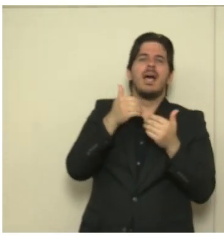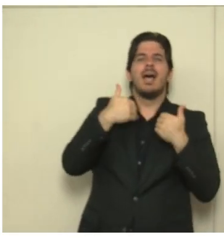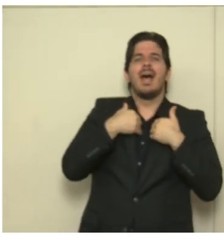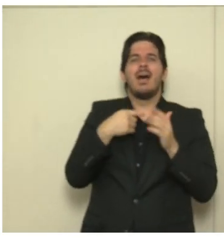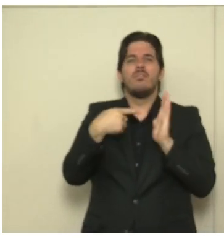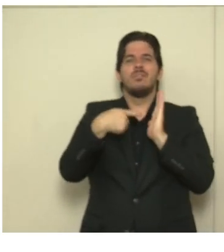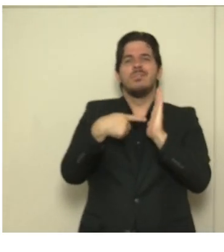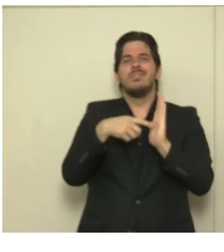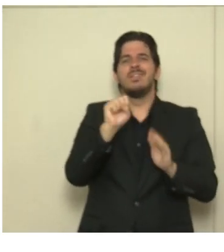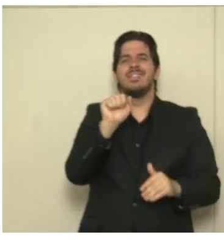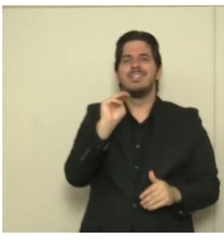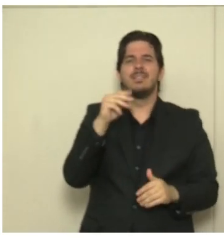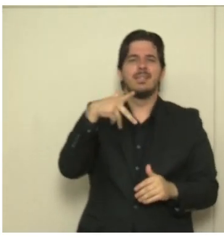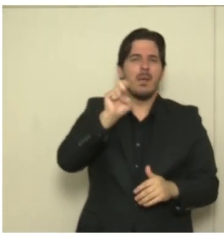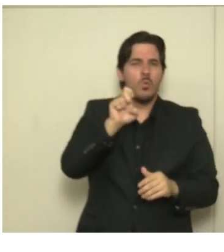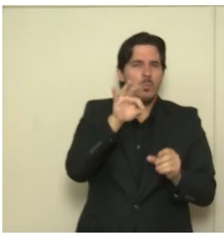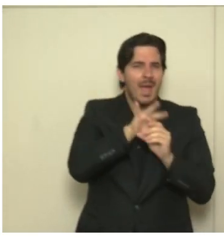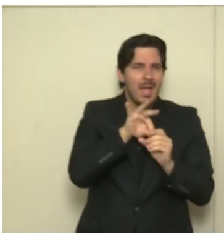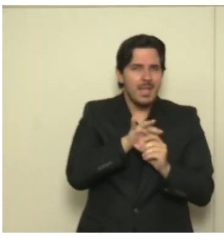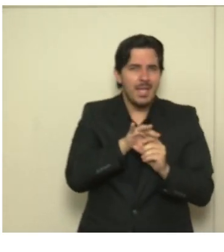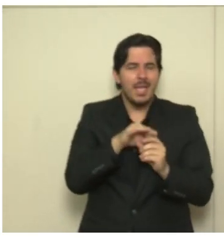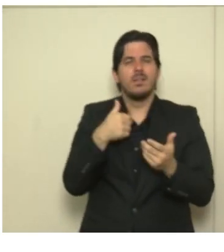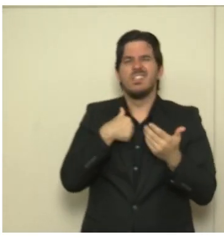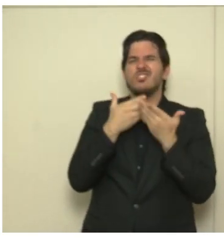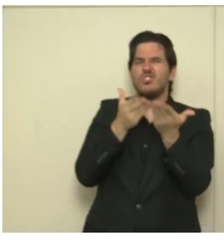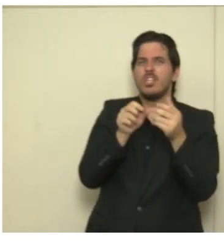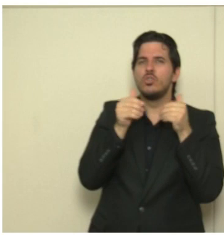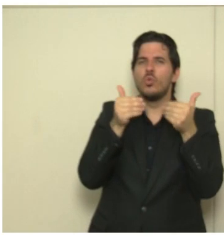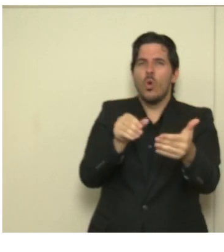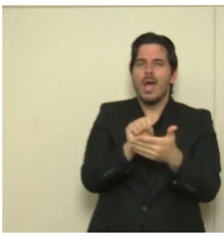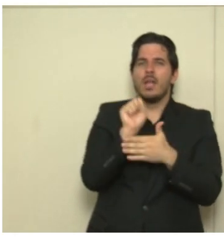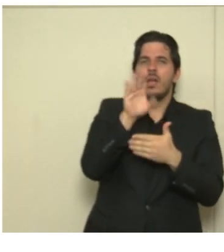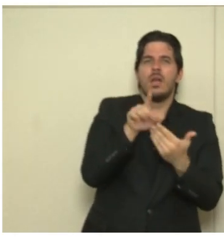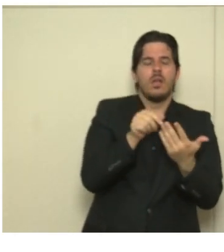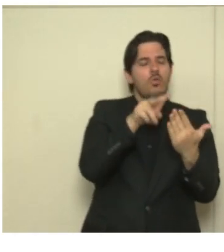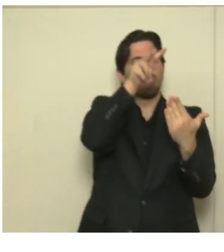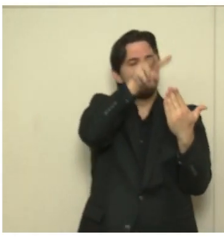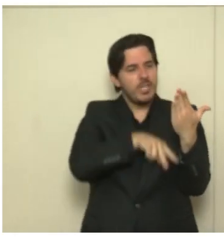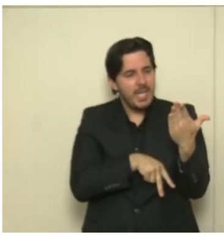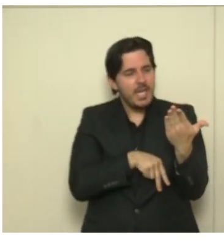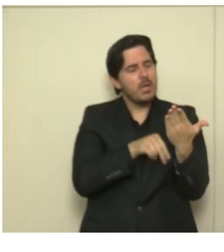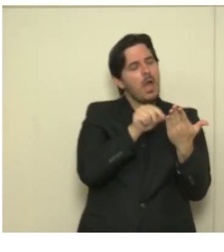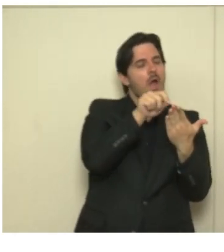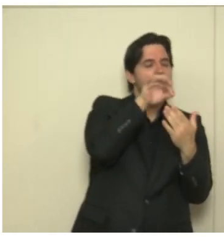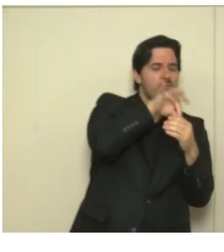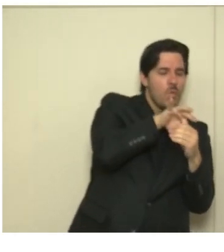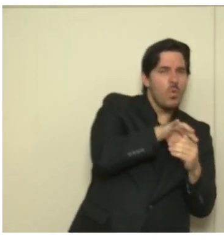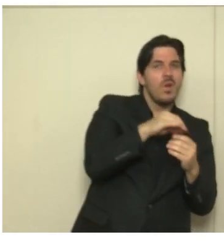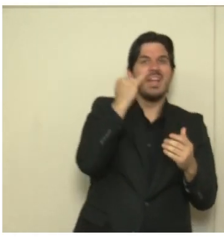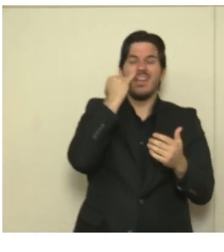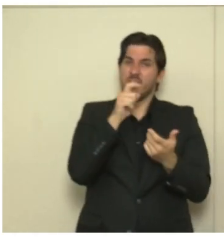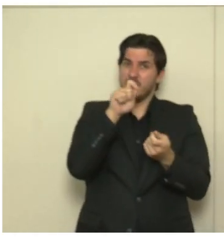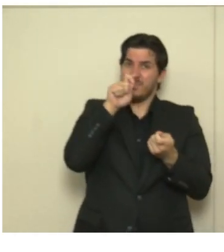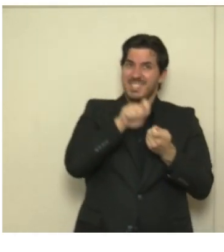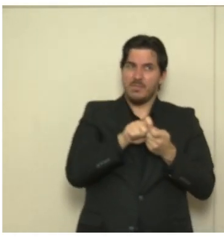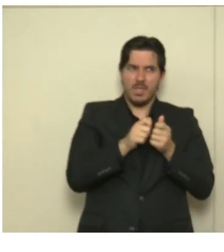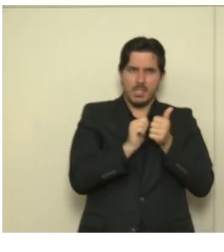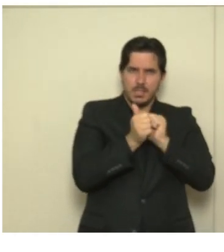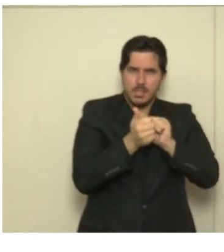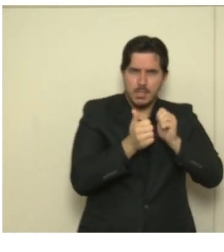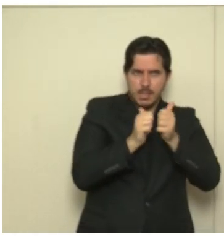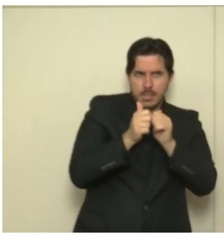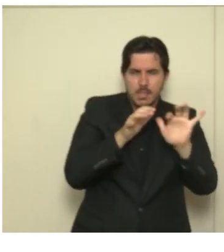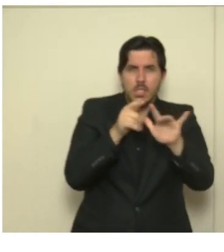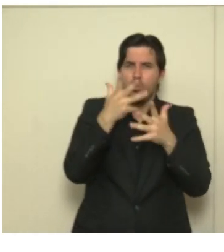you already have in mind what's going to be on your ballot, and if there are any candidates or races that you want to do a little research